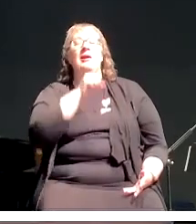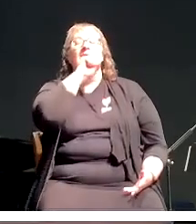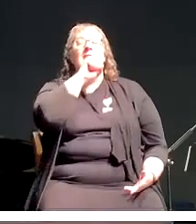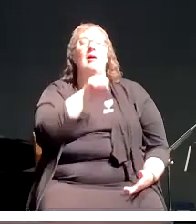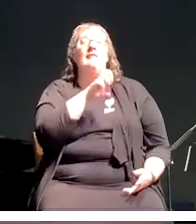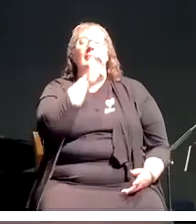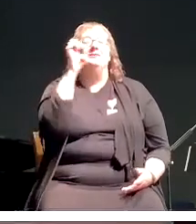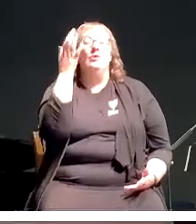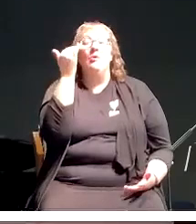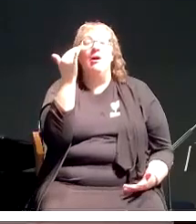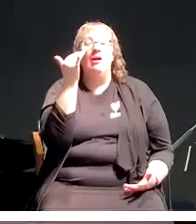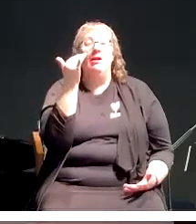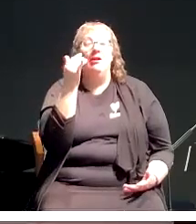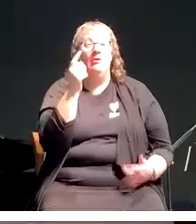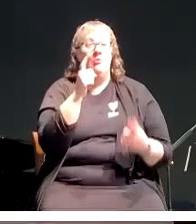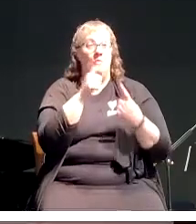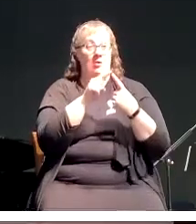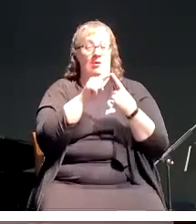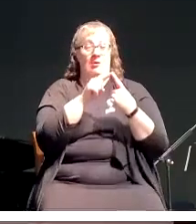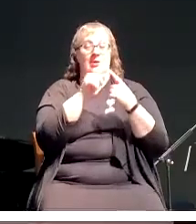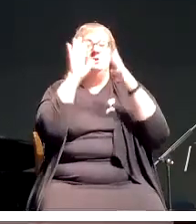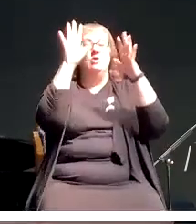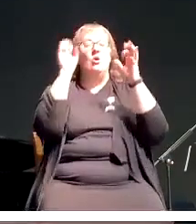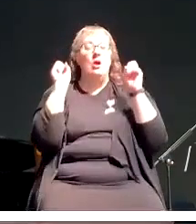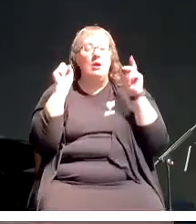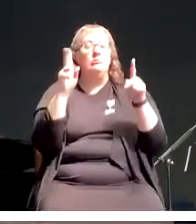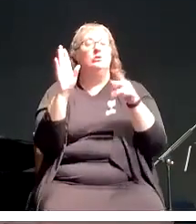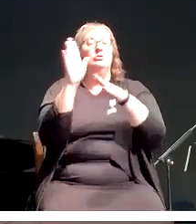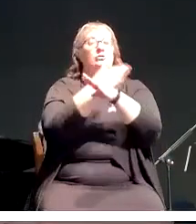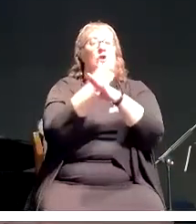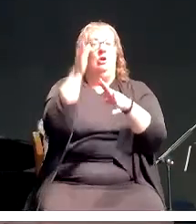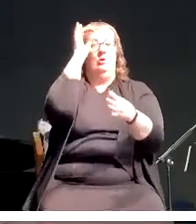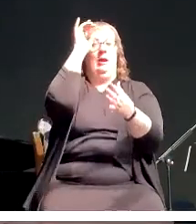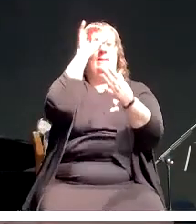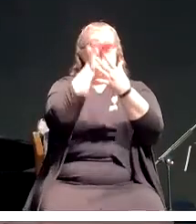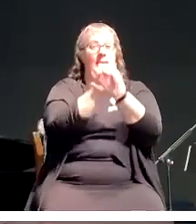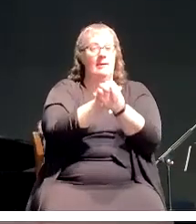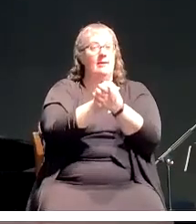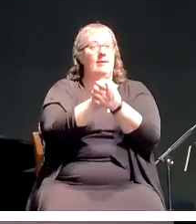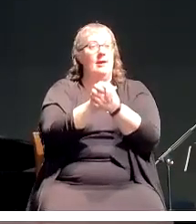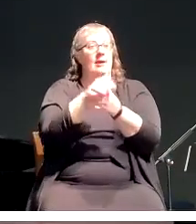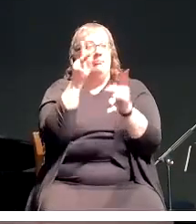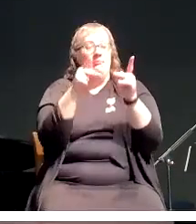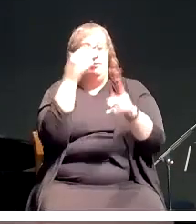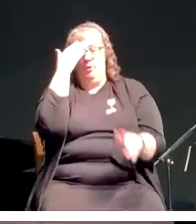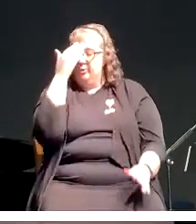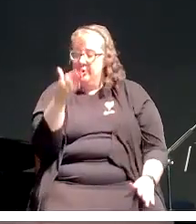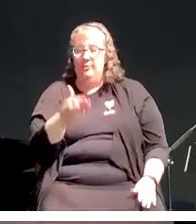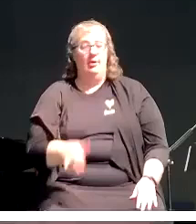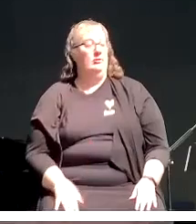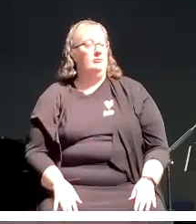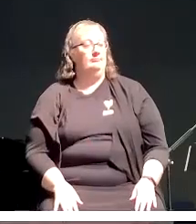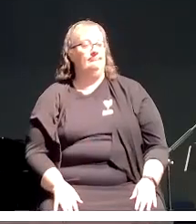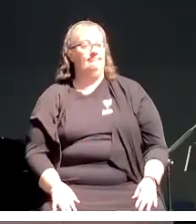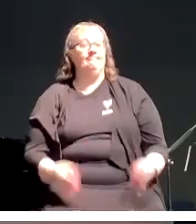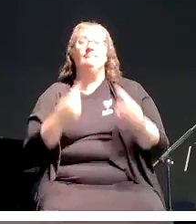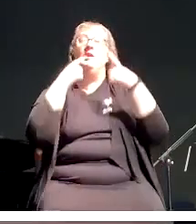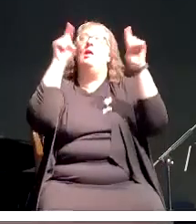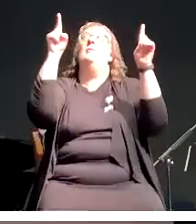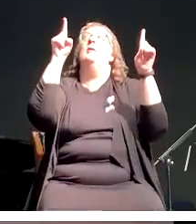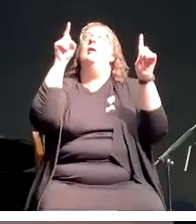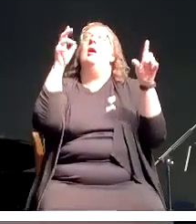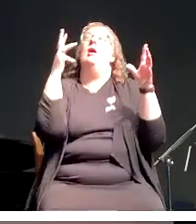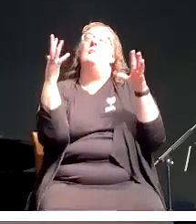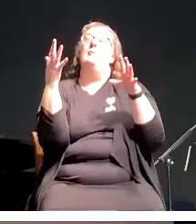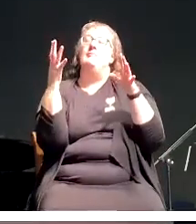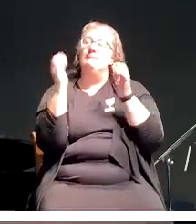is for two reasons. One, it's a great opportunity to share what I believe to those who don't know. To tell them about how I'm on the